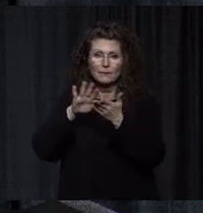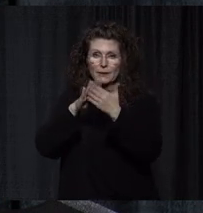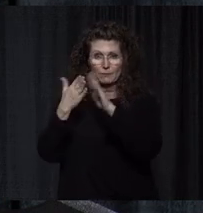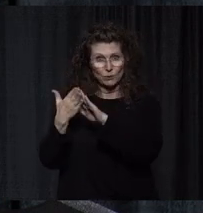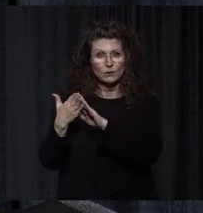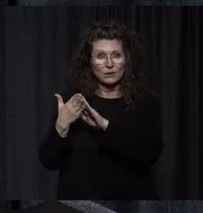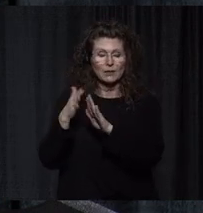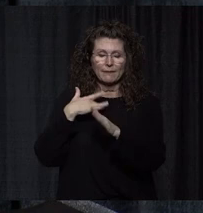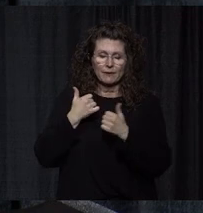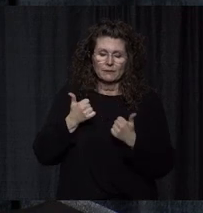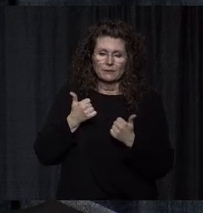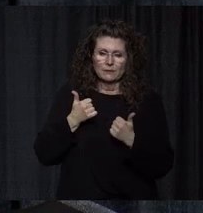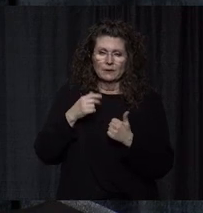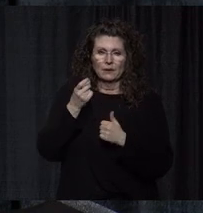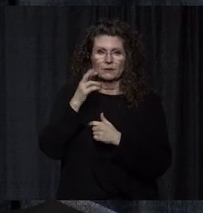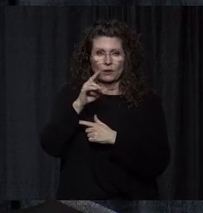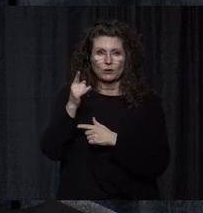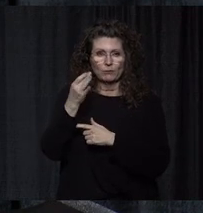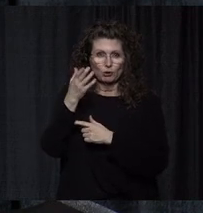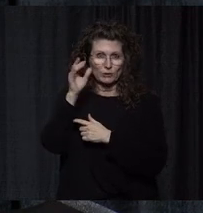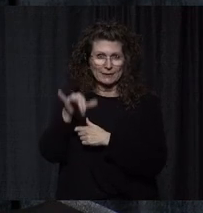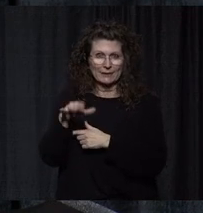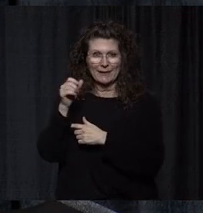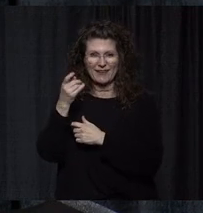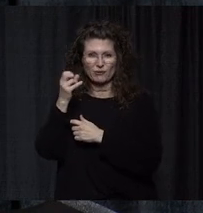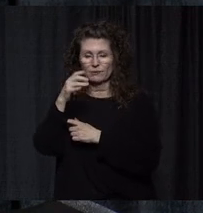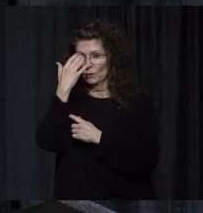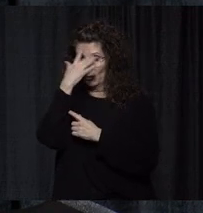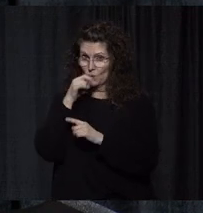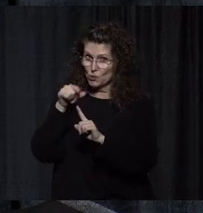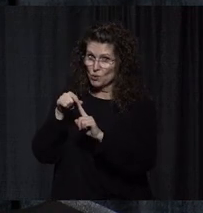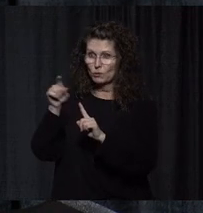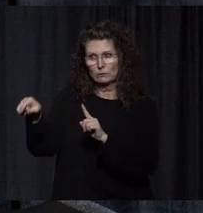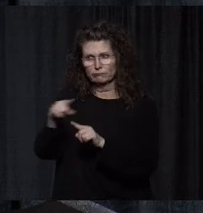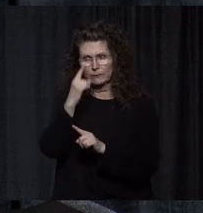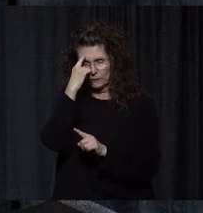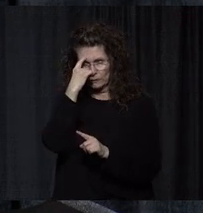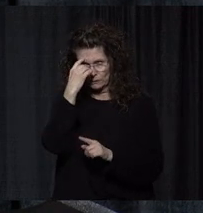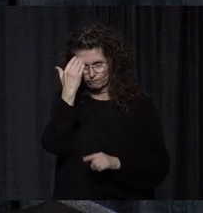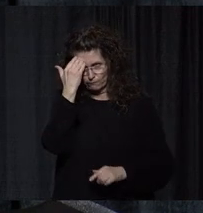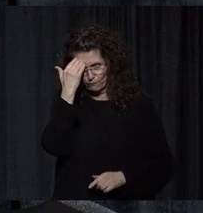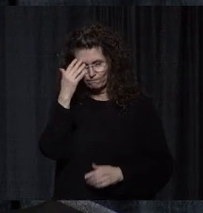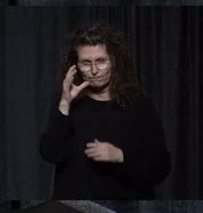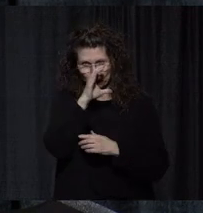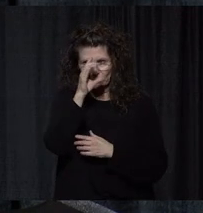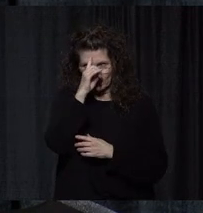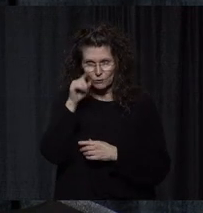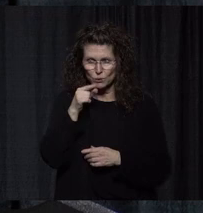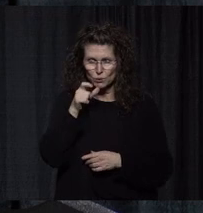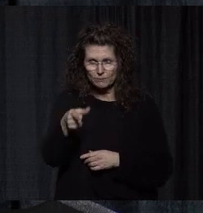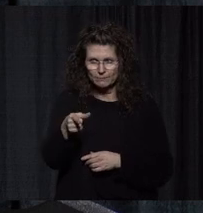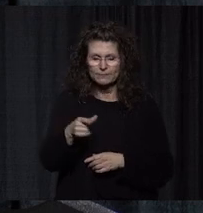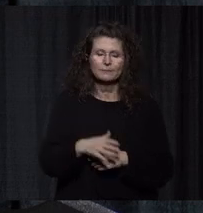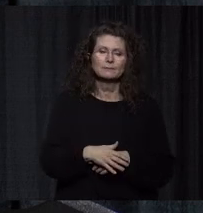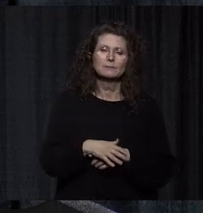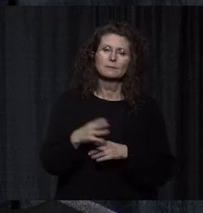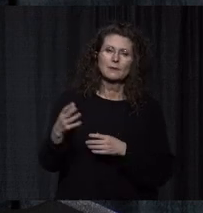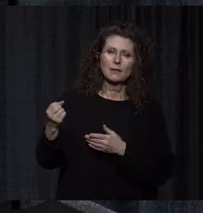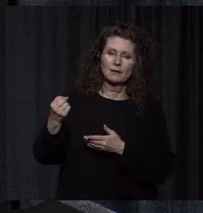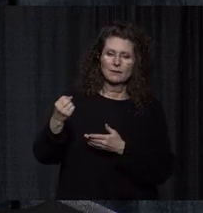great Dr. Percy Anderson, if you haven't heard of him, look him up, validated my right to be